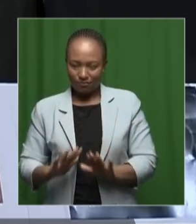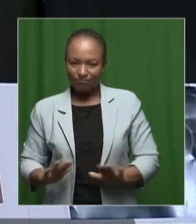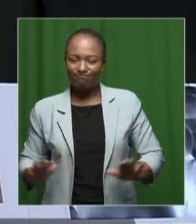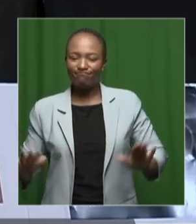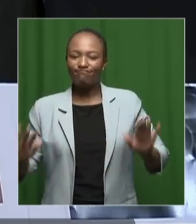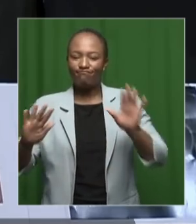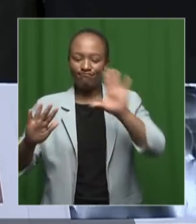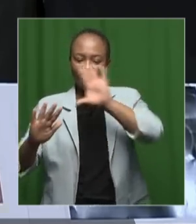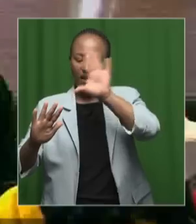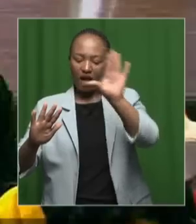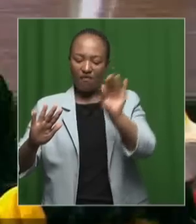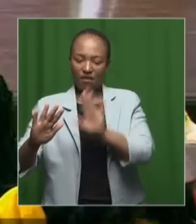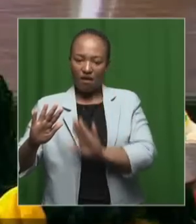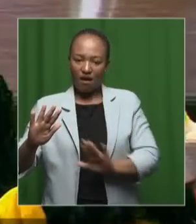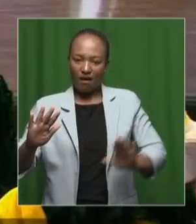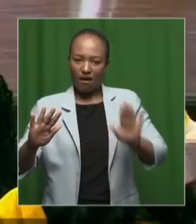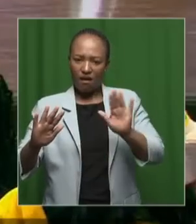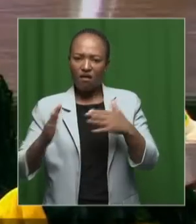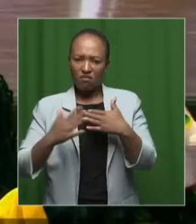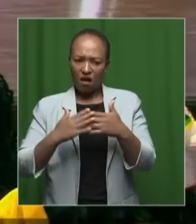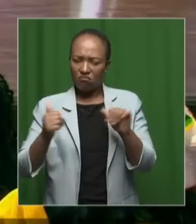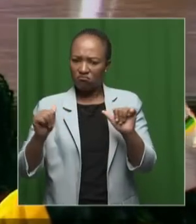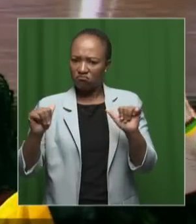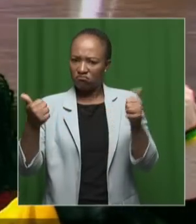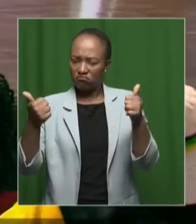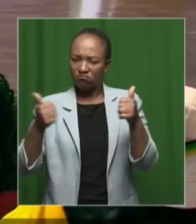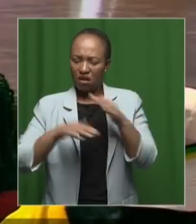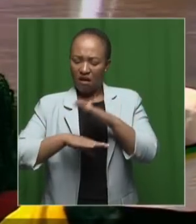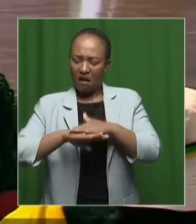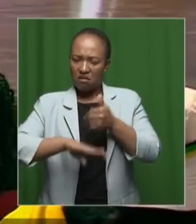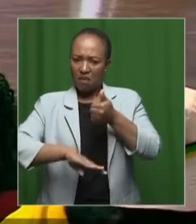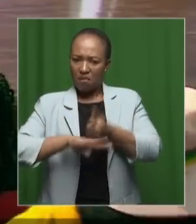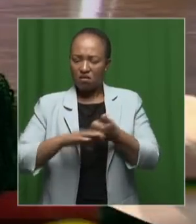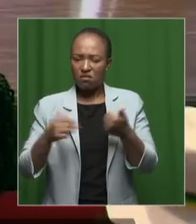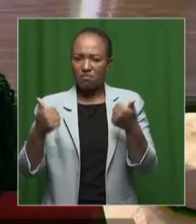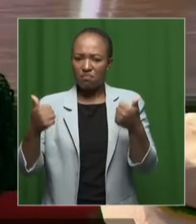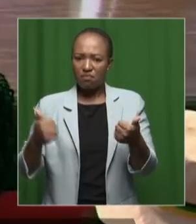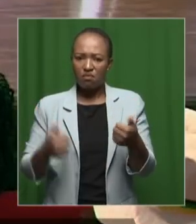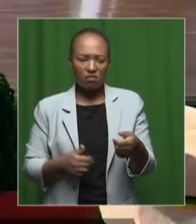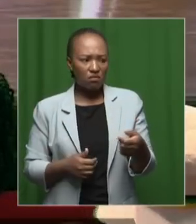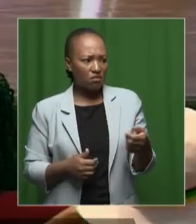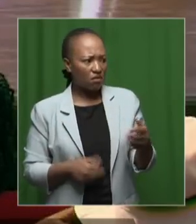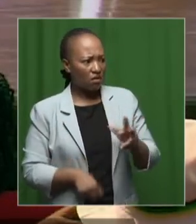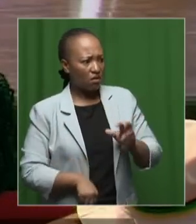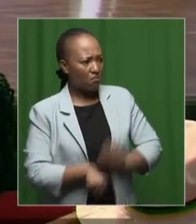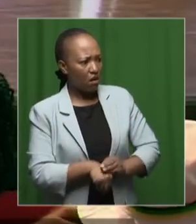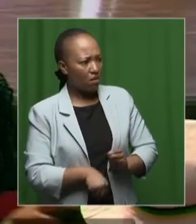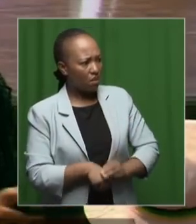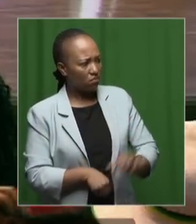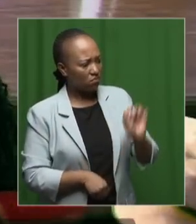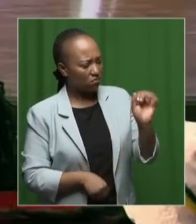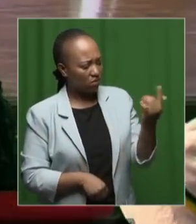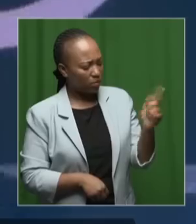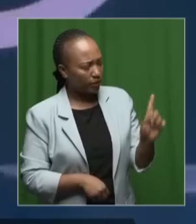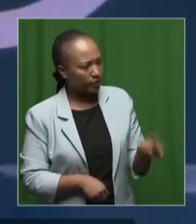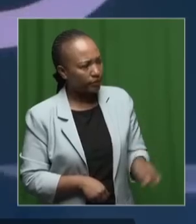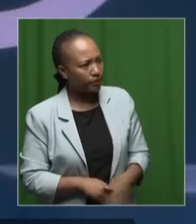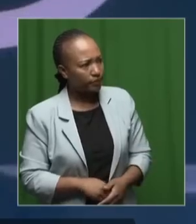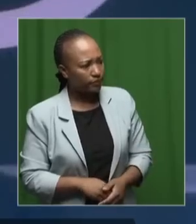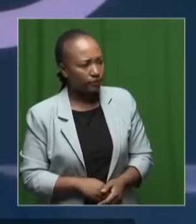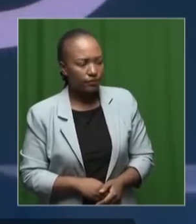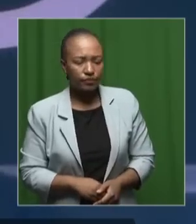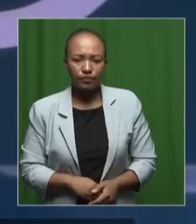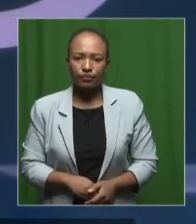well established to fight the entire Mr. world. Manyi? Okay. What is the problem? Before I come back to you,